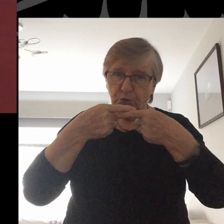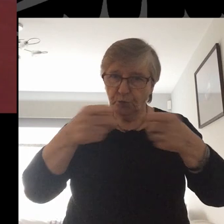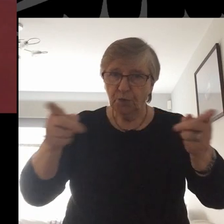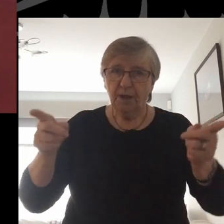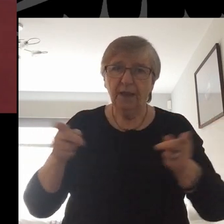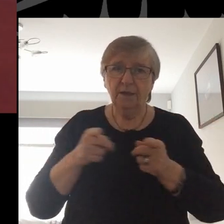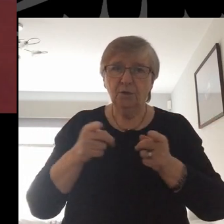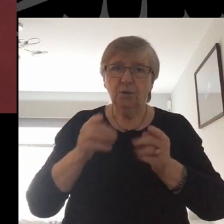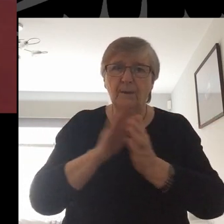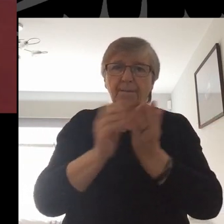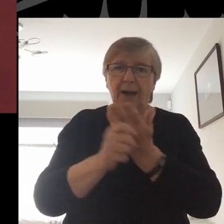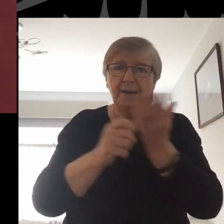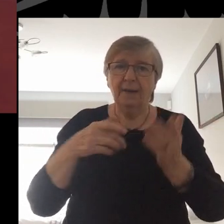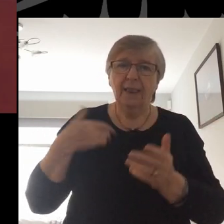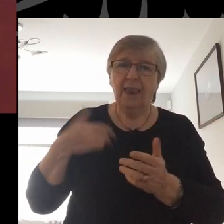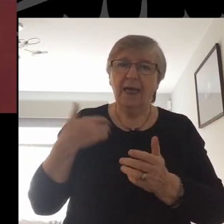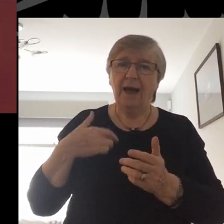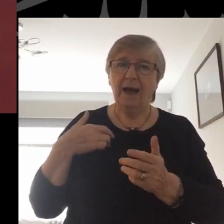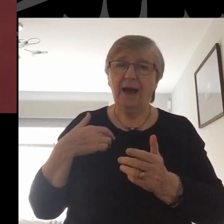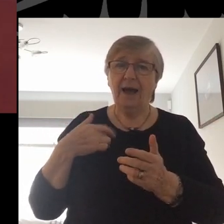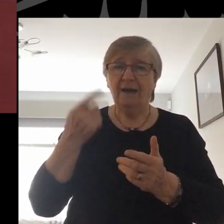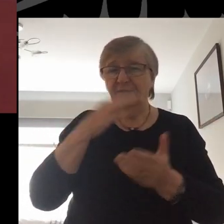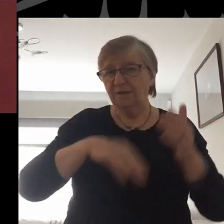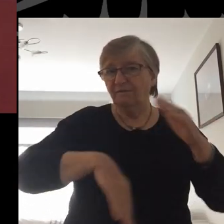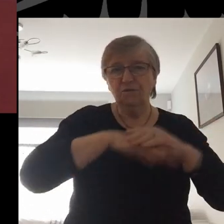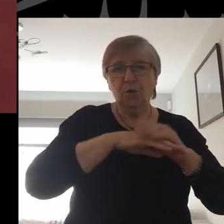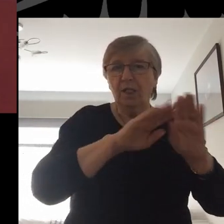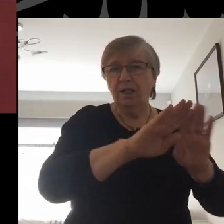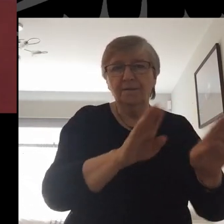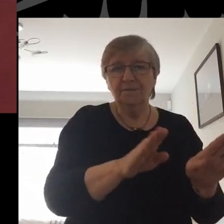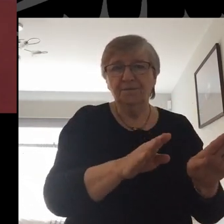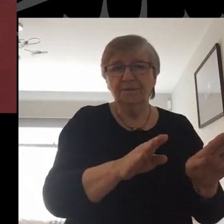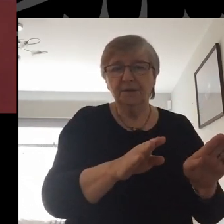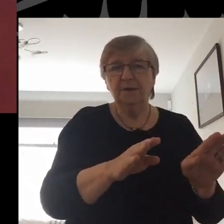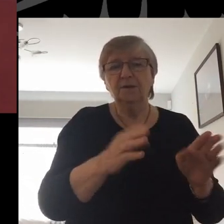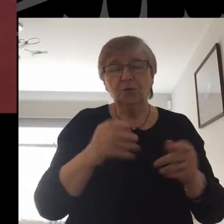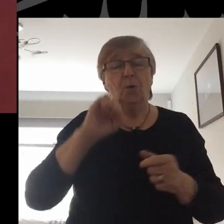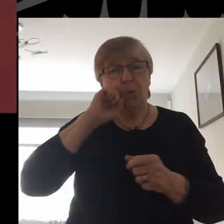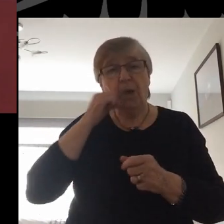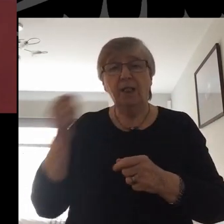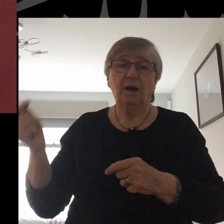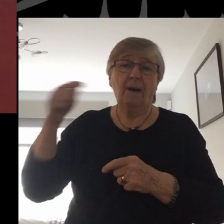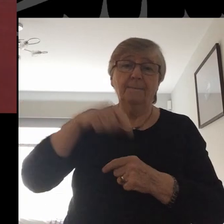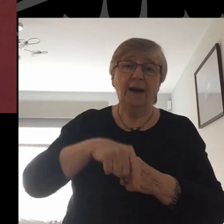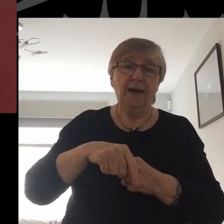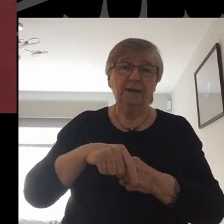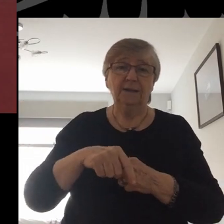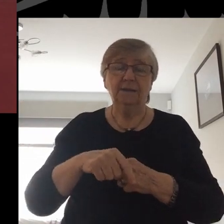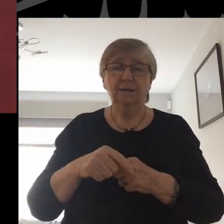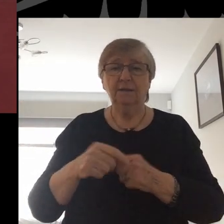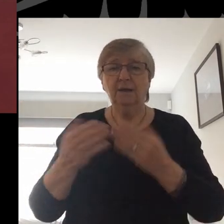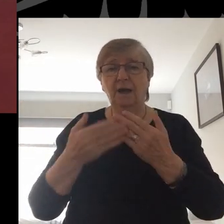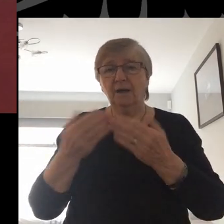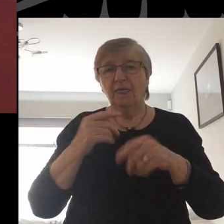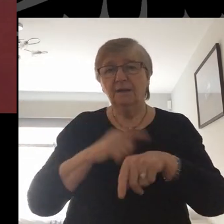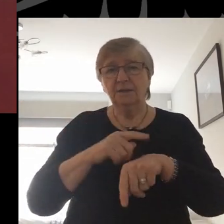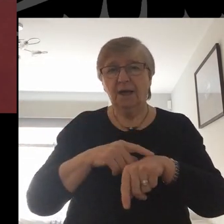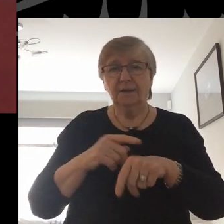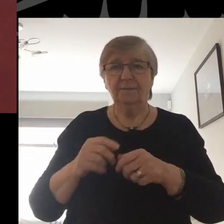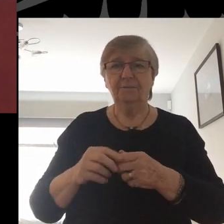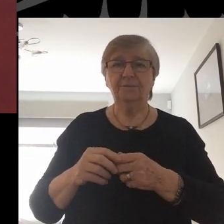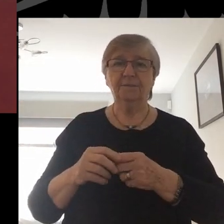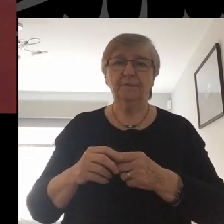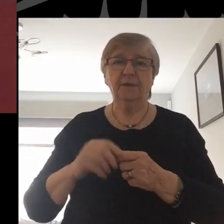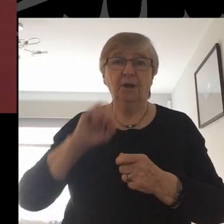Union-led Bible Alive course, is already fully subscribed. But we'll be coming back to that issue just as soon as we can, and